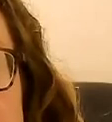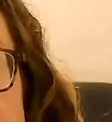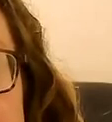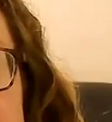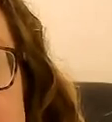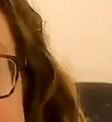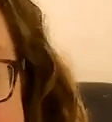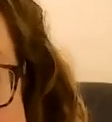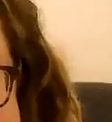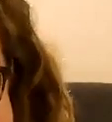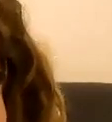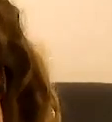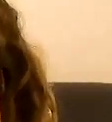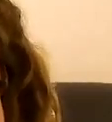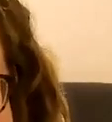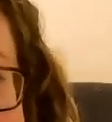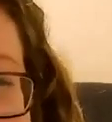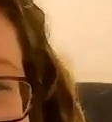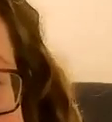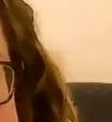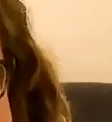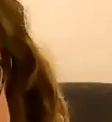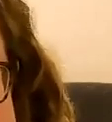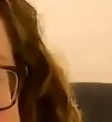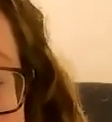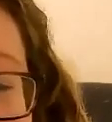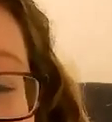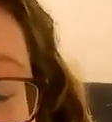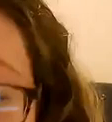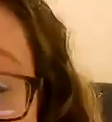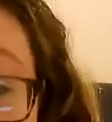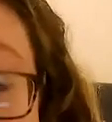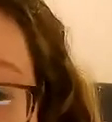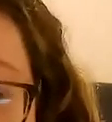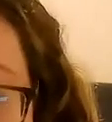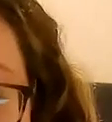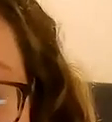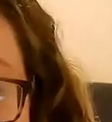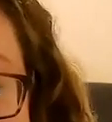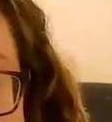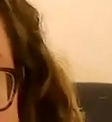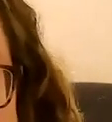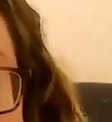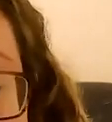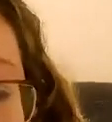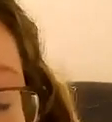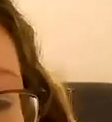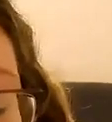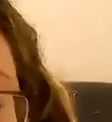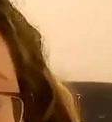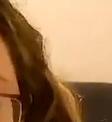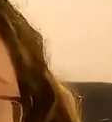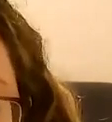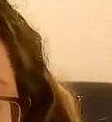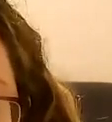You're muted. Sorry about that. So last check, that was the last question. So unless there's